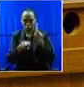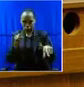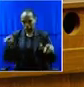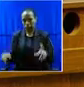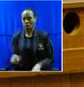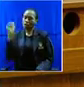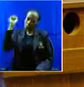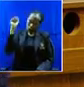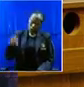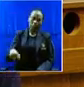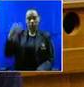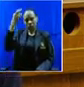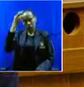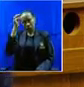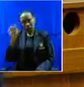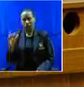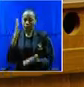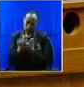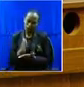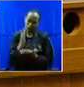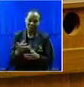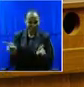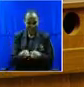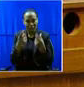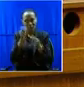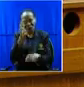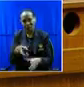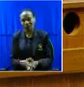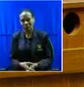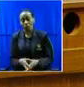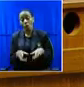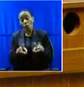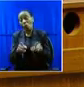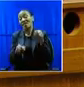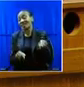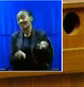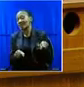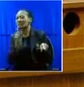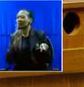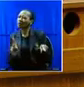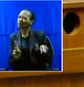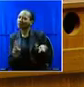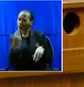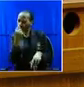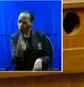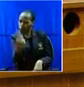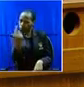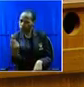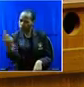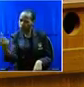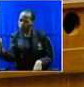Yes, government will definitely do the same. This is one way that each and every one of us